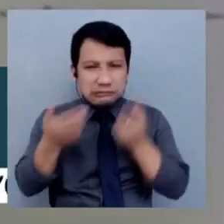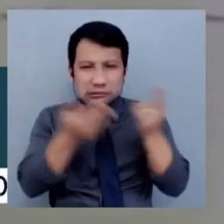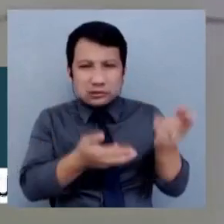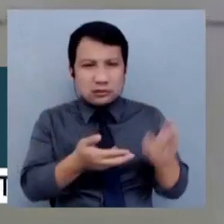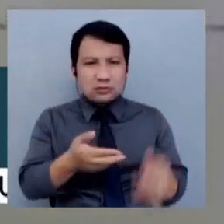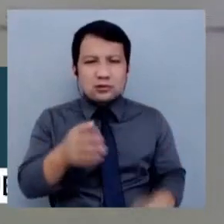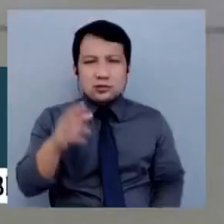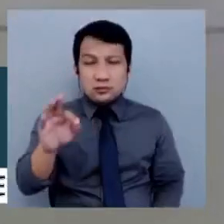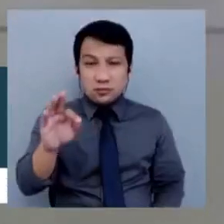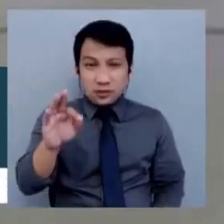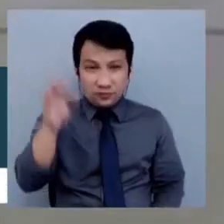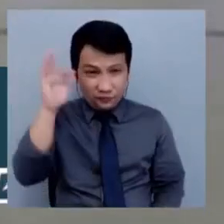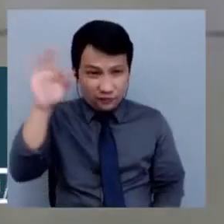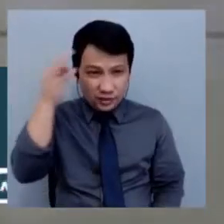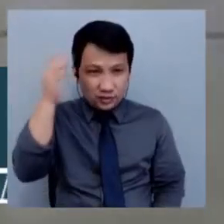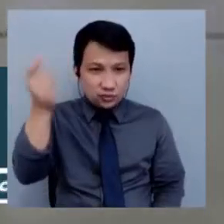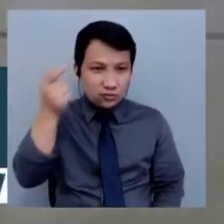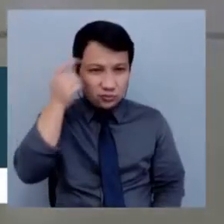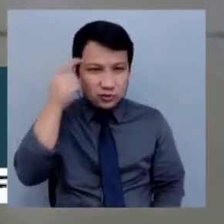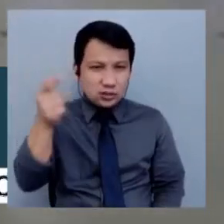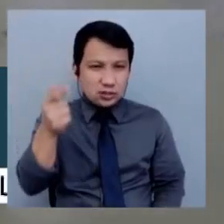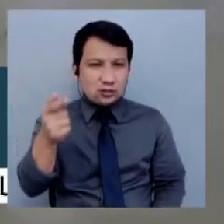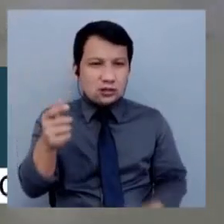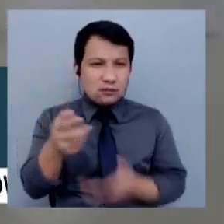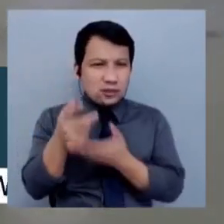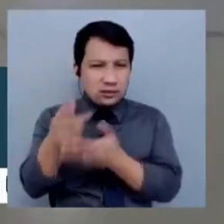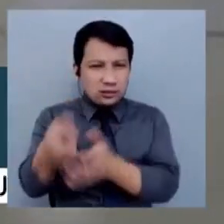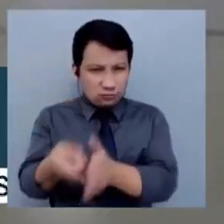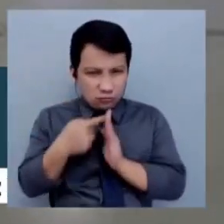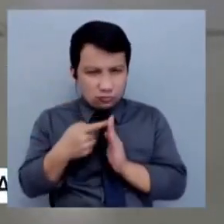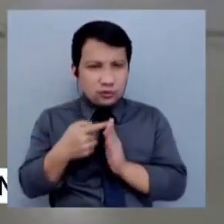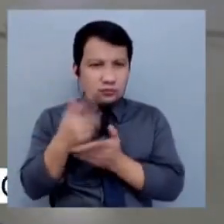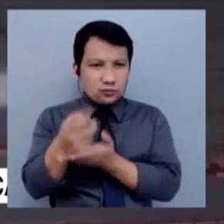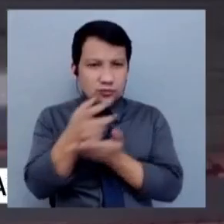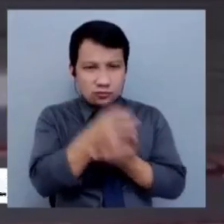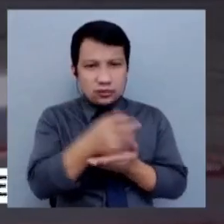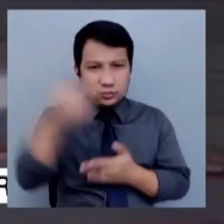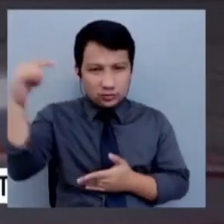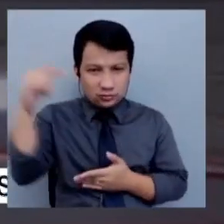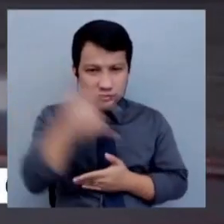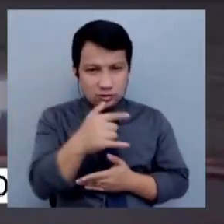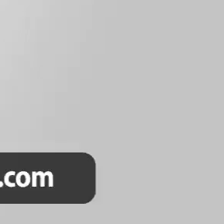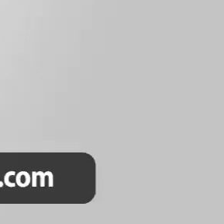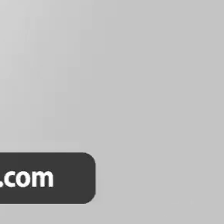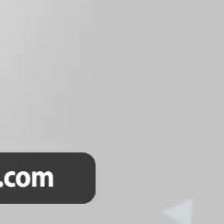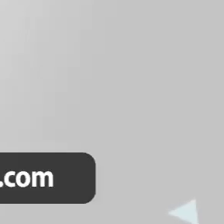that the federal government consider a vaccine mandate for domestic air travel.